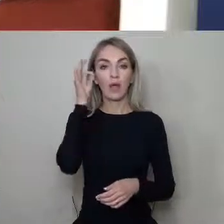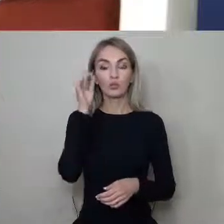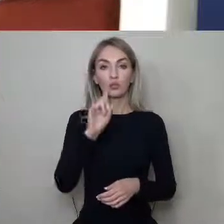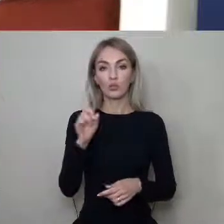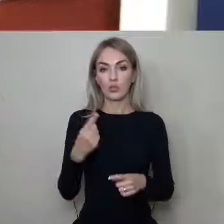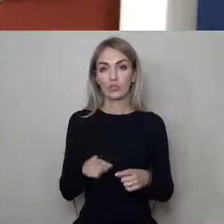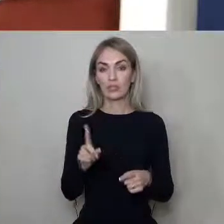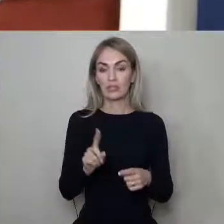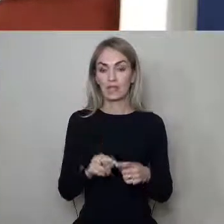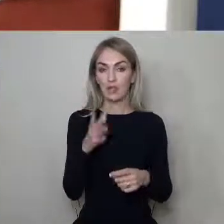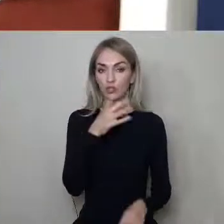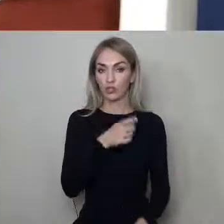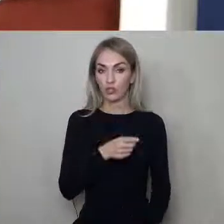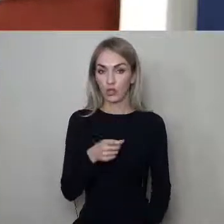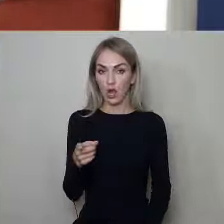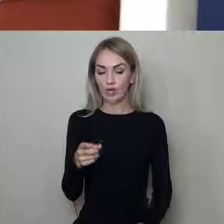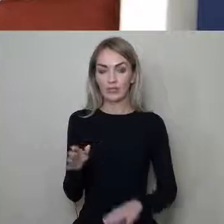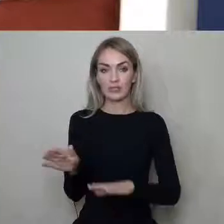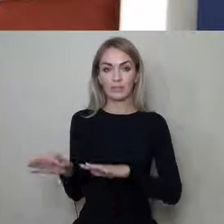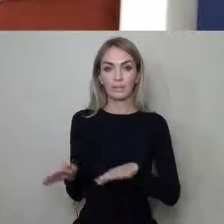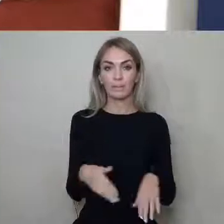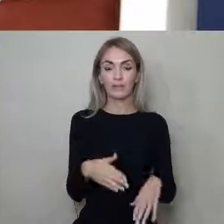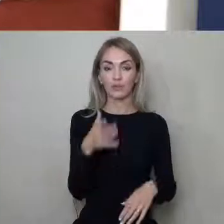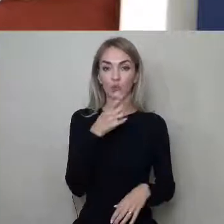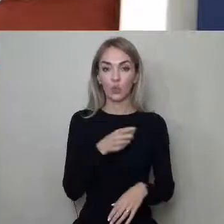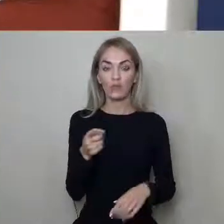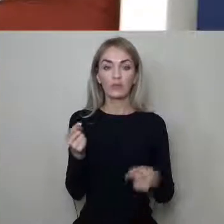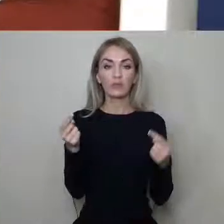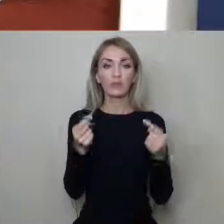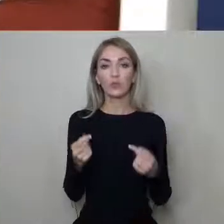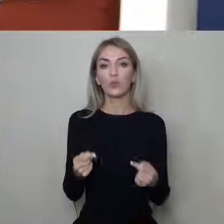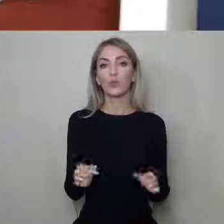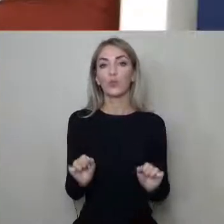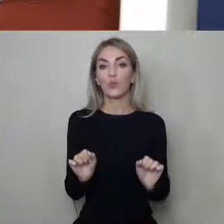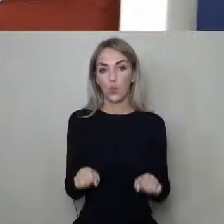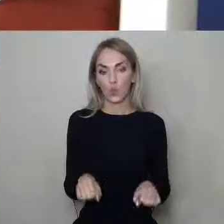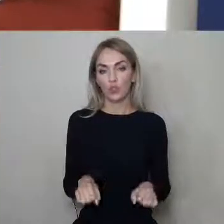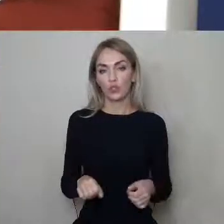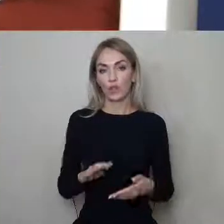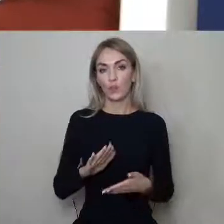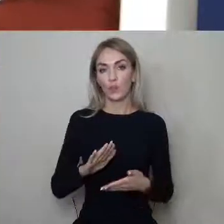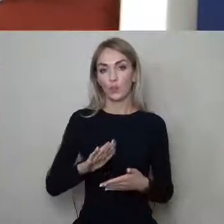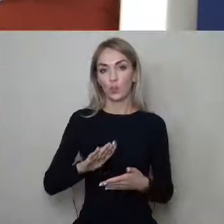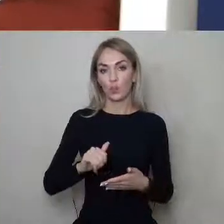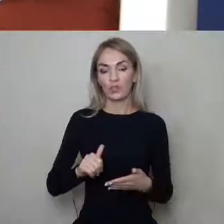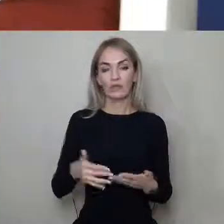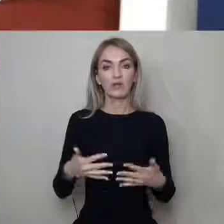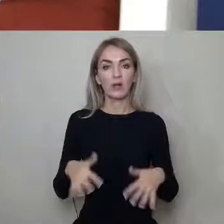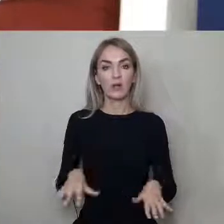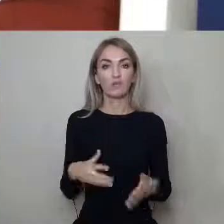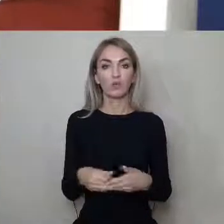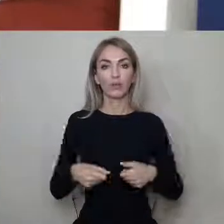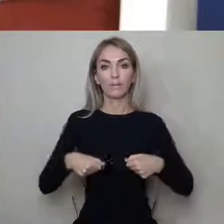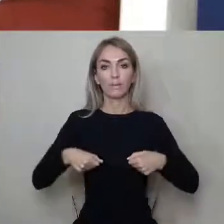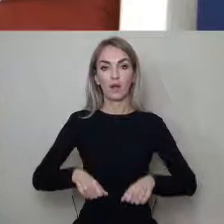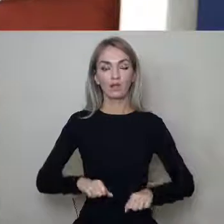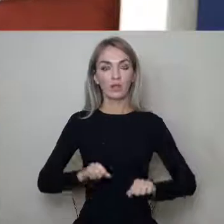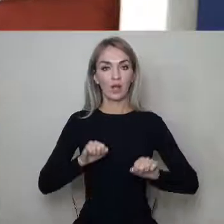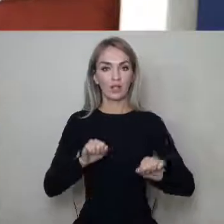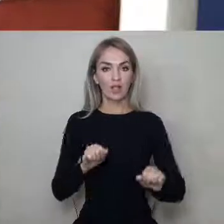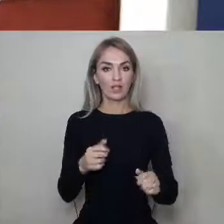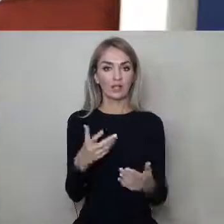that's a deficiency in a way. We know that time is an issue when it comes to filing the case, and